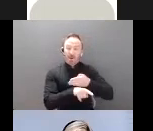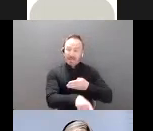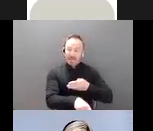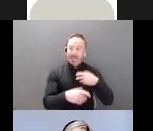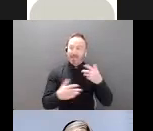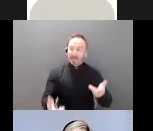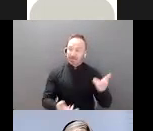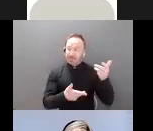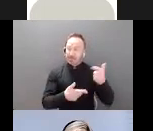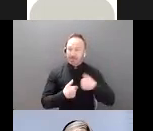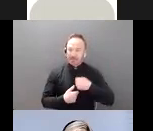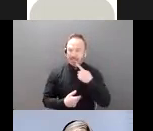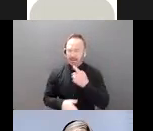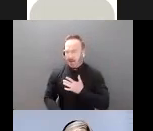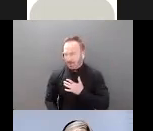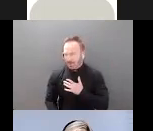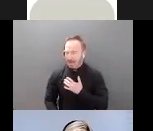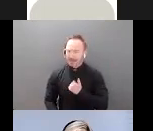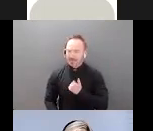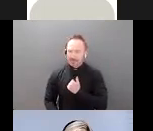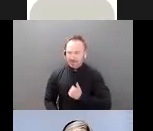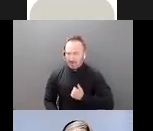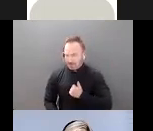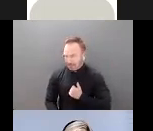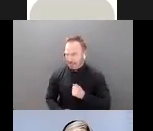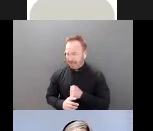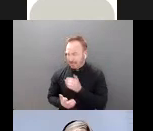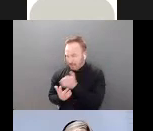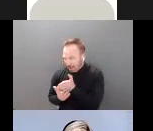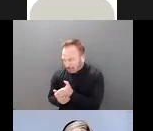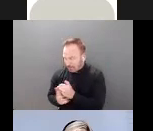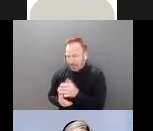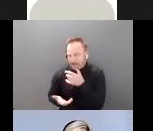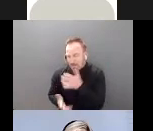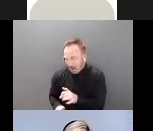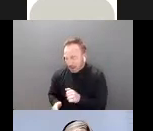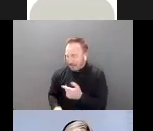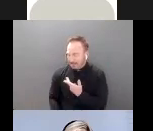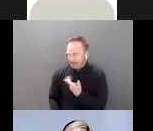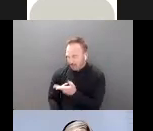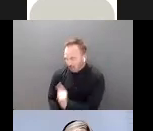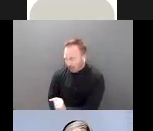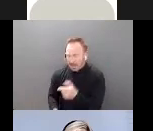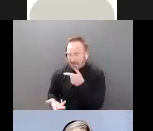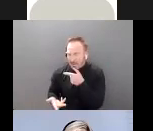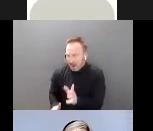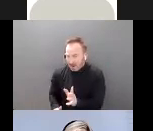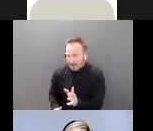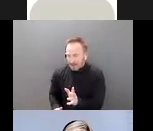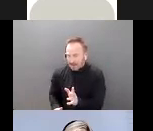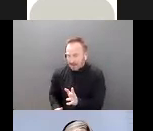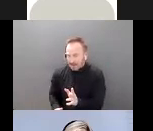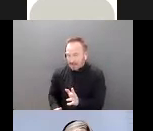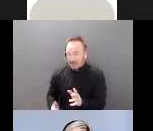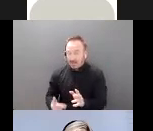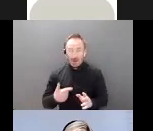things like, oh, I'm so sorry. I don't want to bother you. Like, I'm so scared. I don't want to hurt you. And so what did I